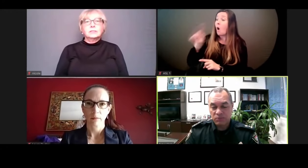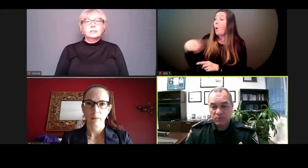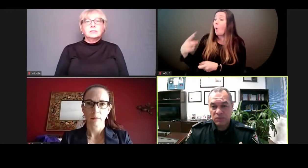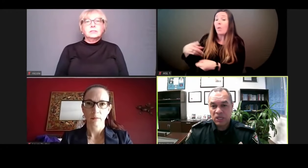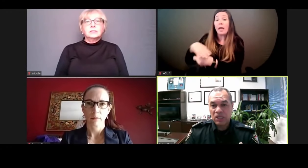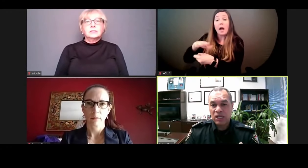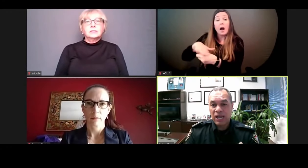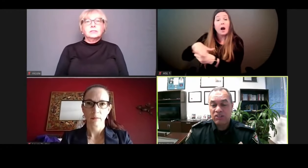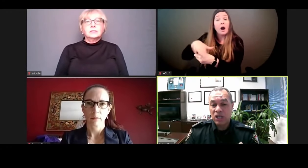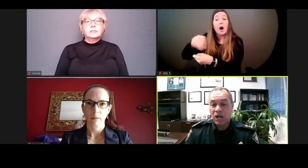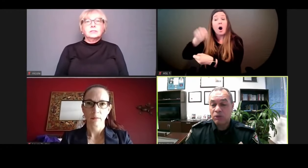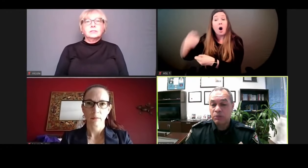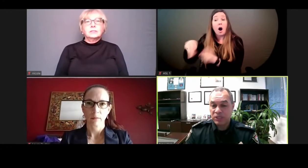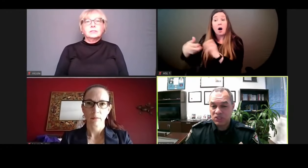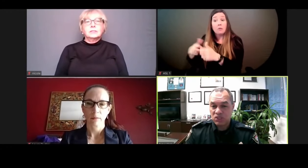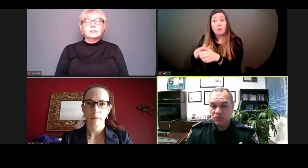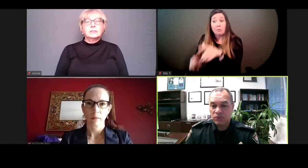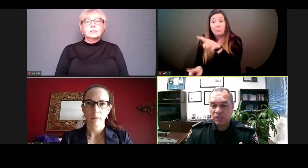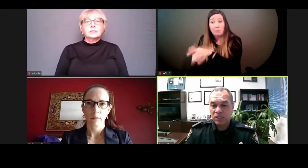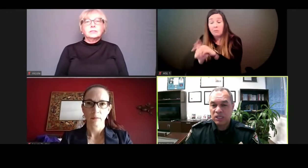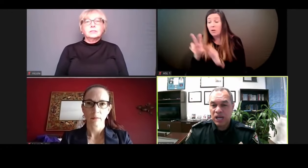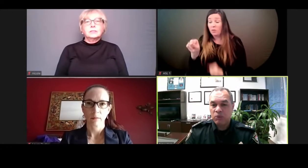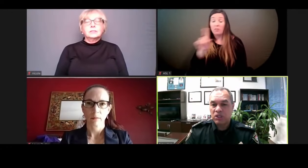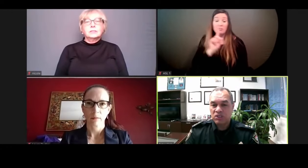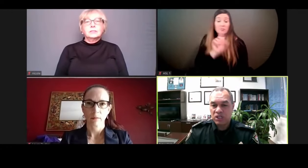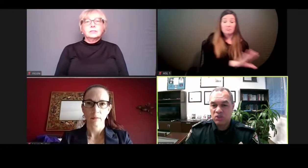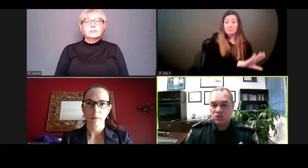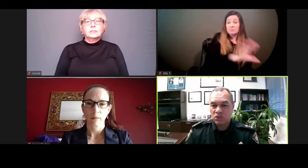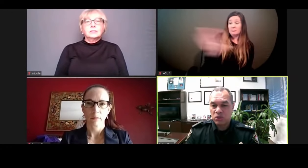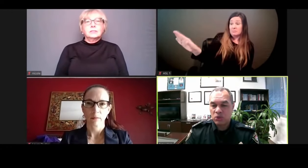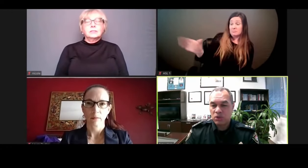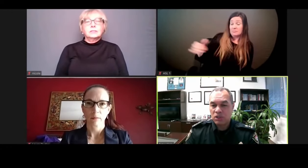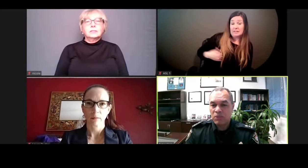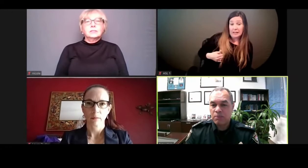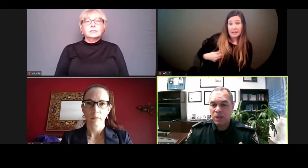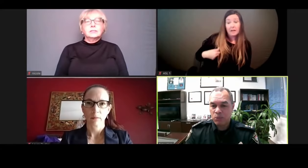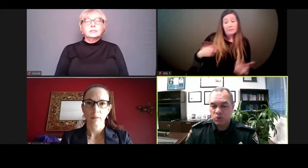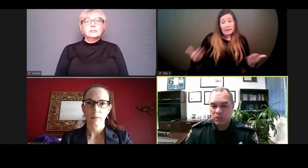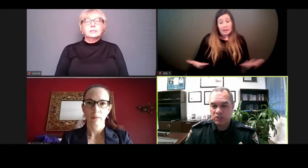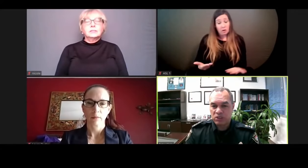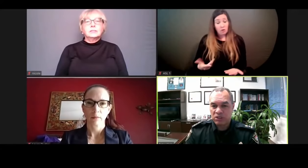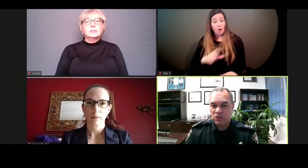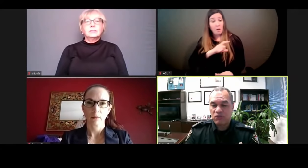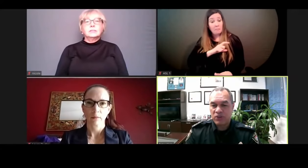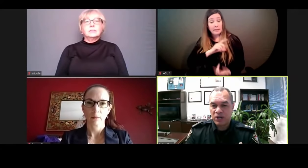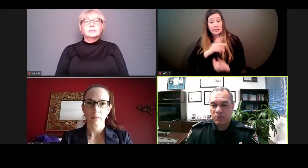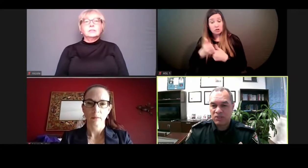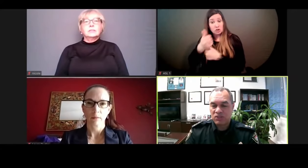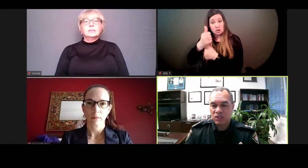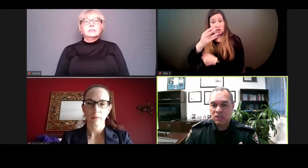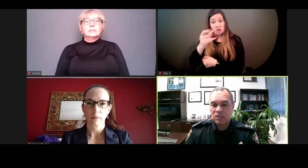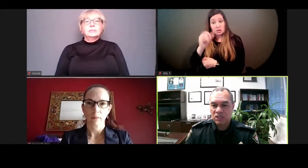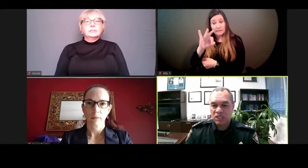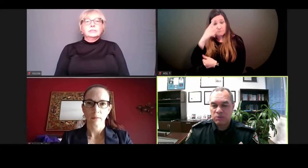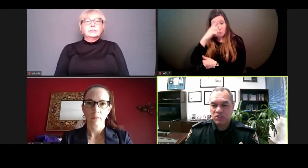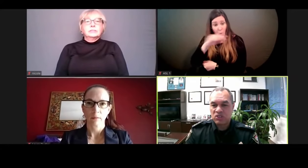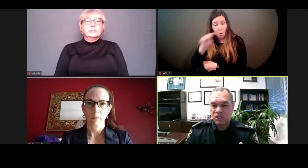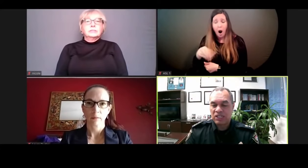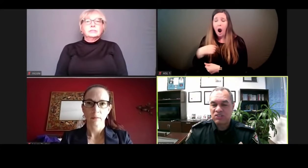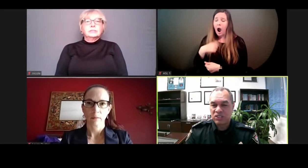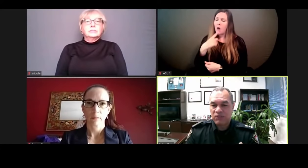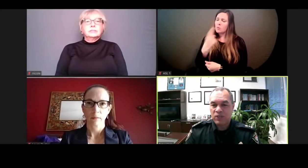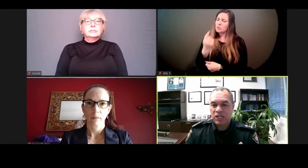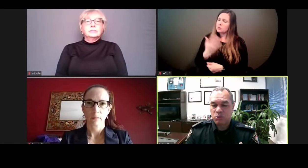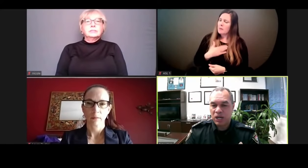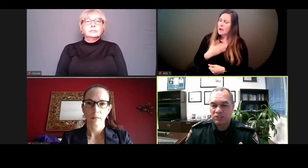issue. As the Ottawa police chief, I will continue to do, my members will continue to do their very best to keep this city